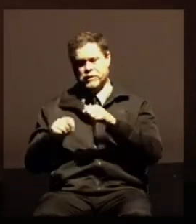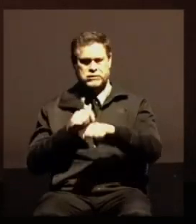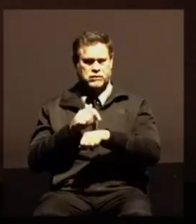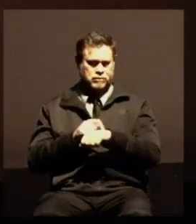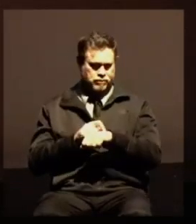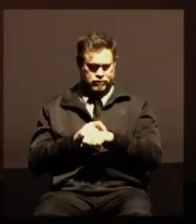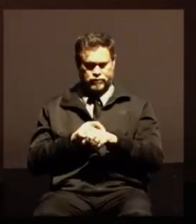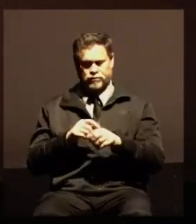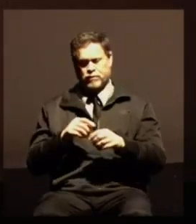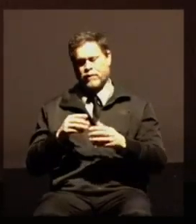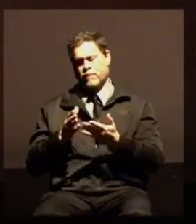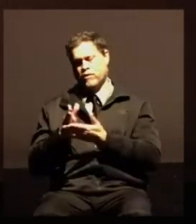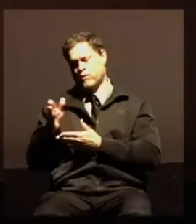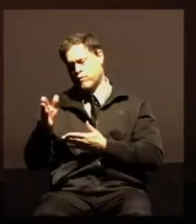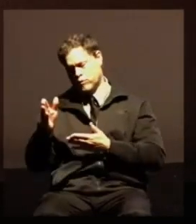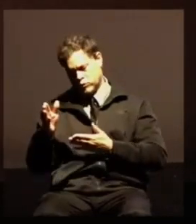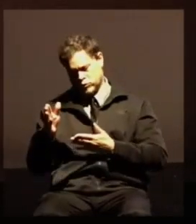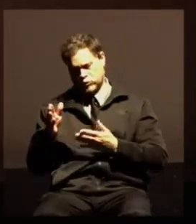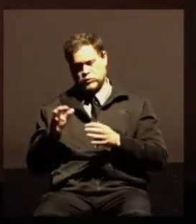within your industry for